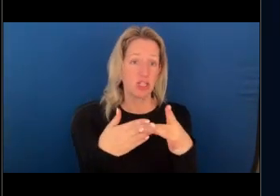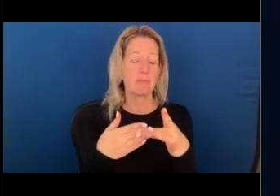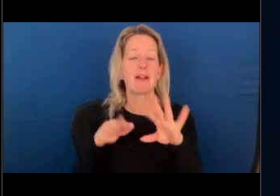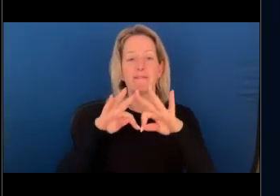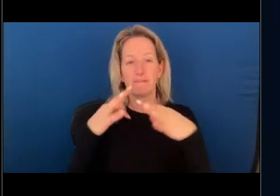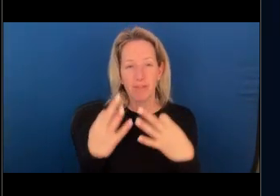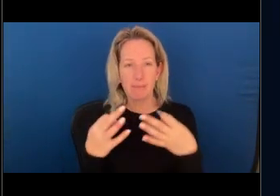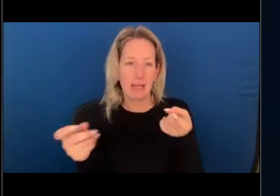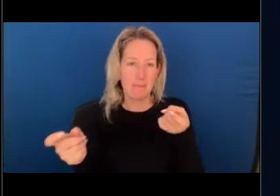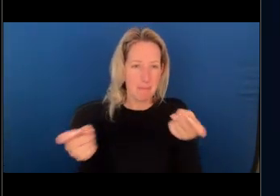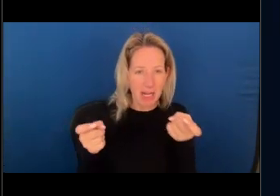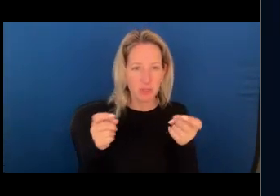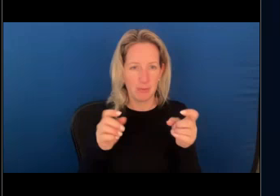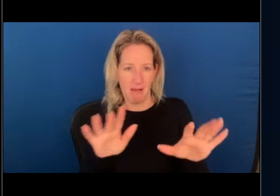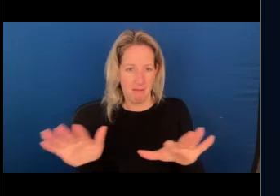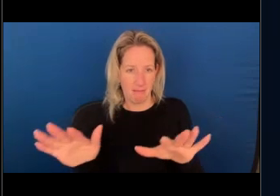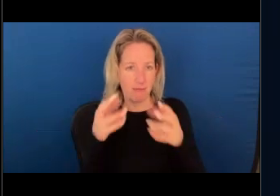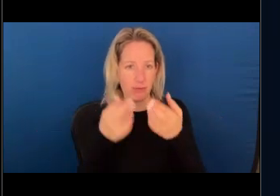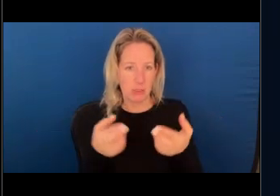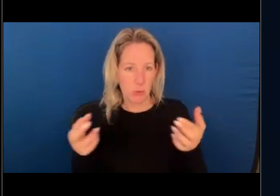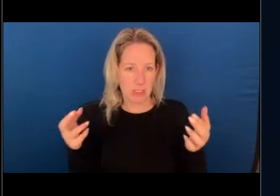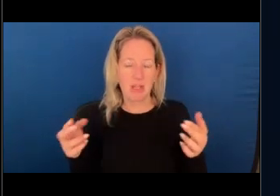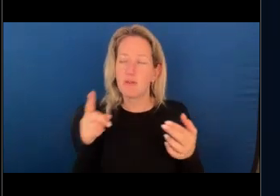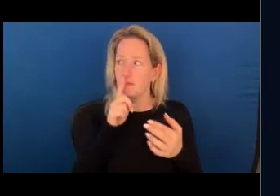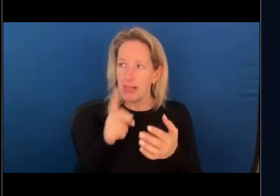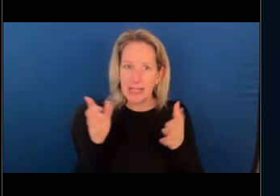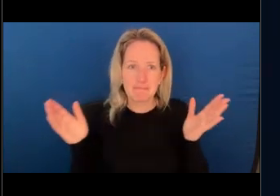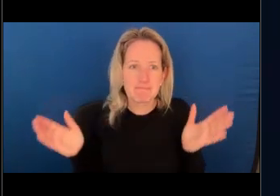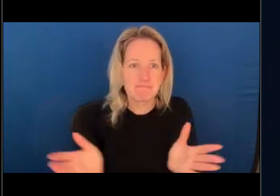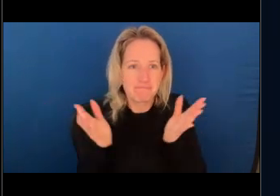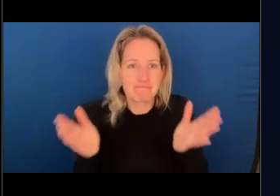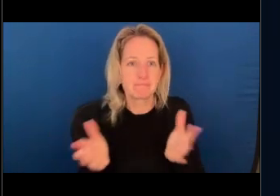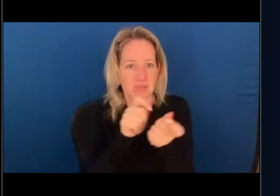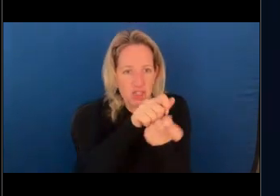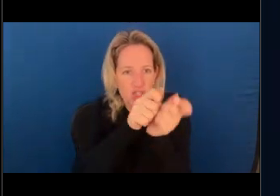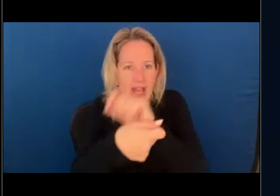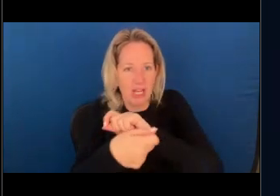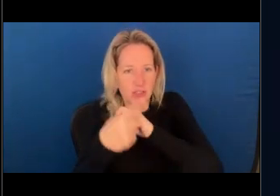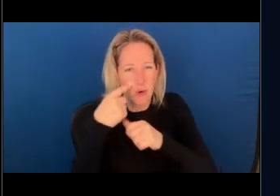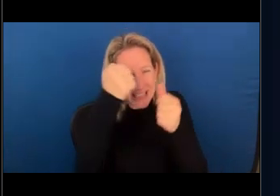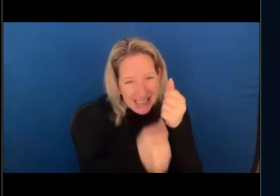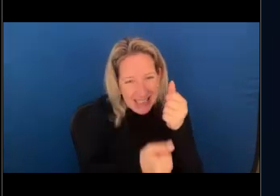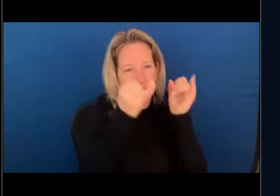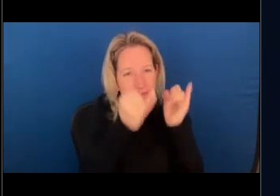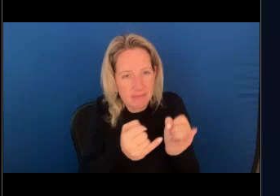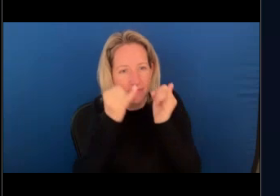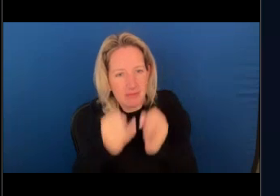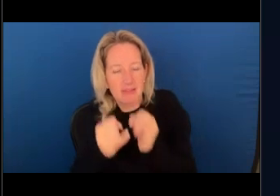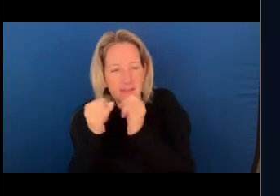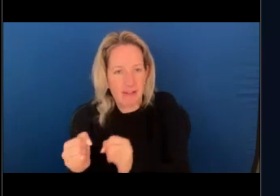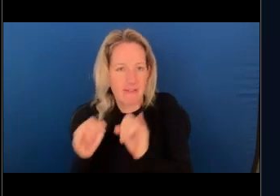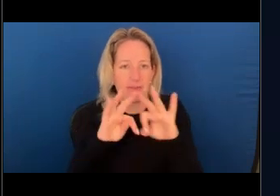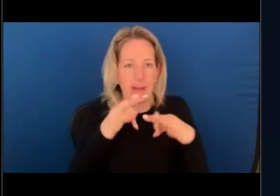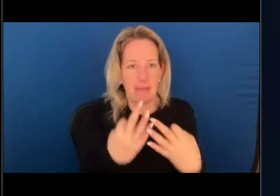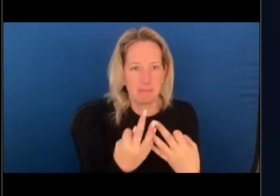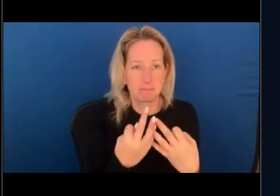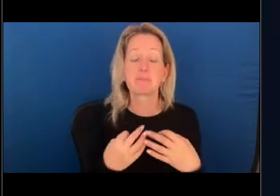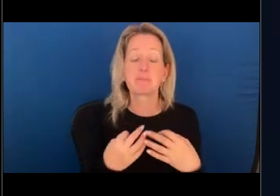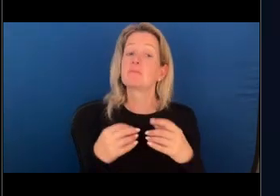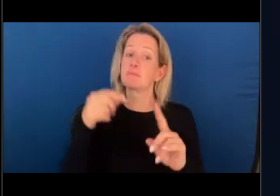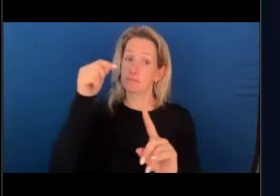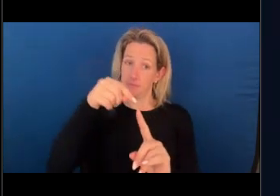of resources and really driving change on a family local level. And similar to Hawaii, they face the same types of sort